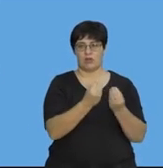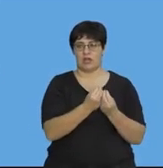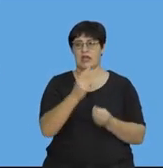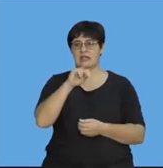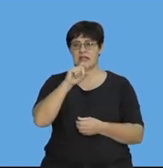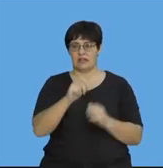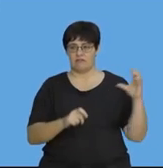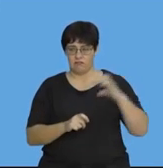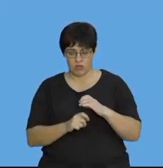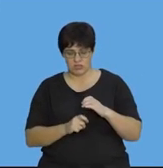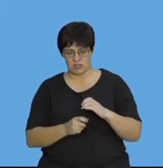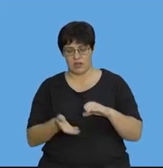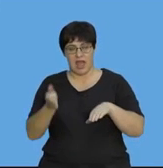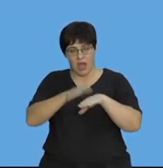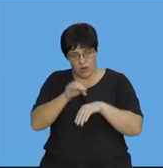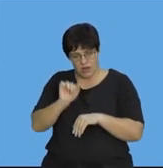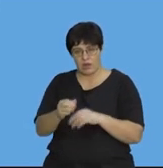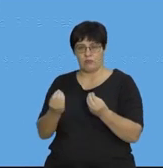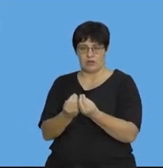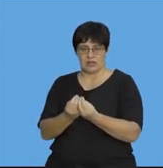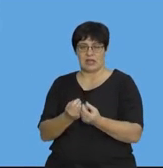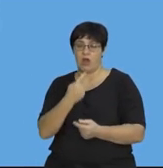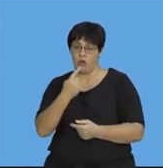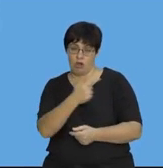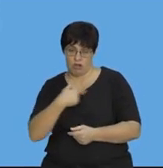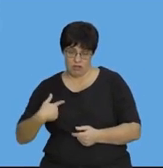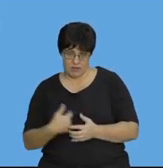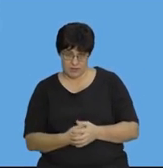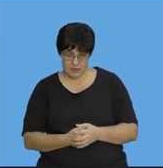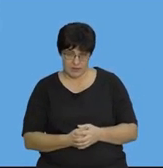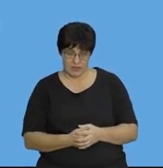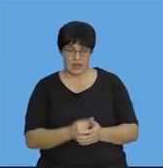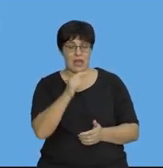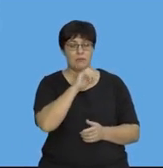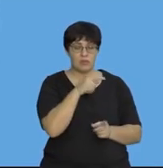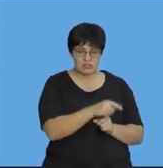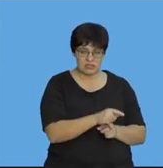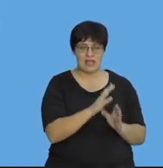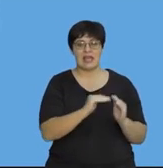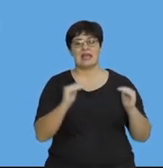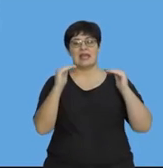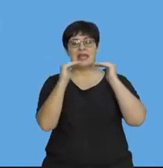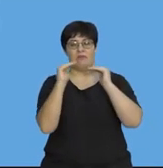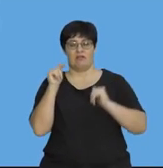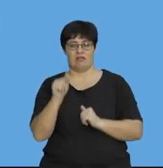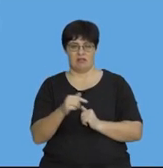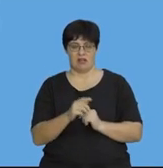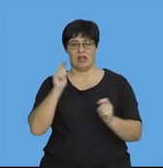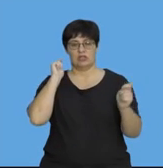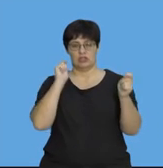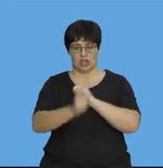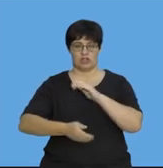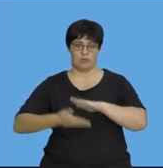Impulse is the product of net force acting on an object and the time for which it acts. Impulse is